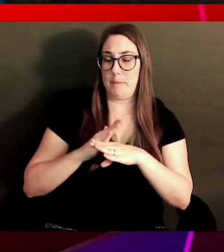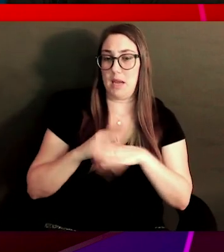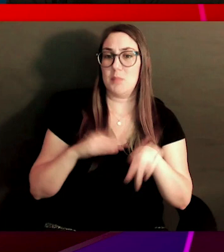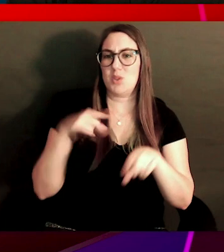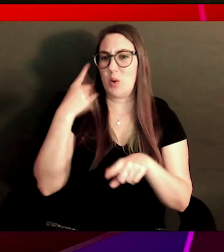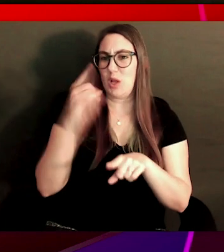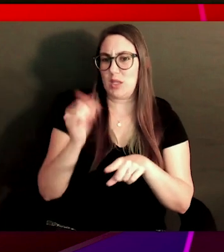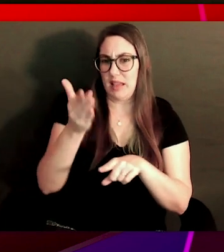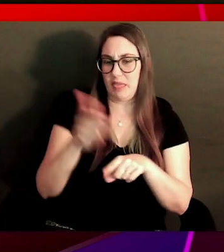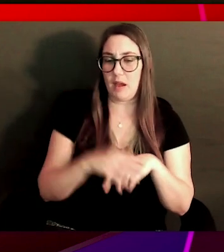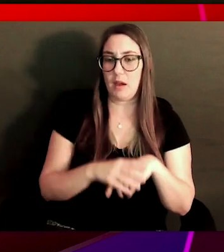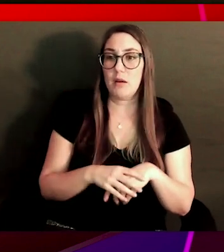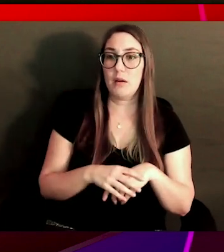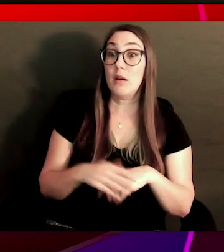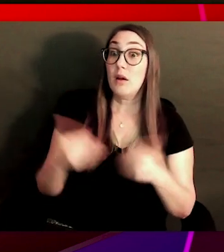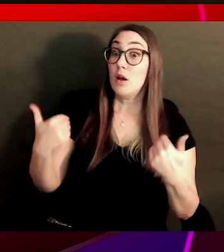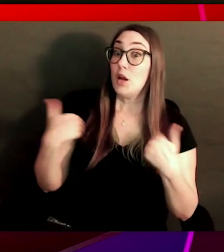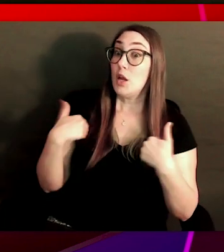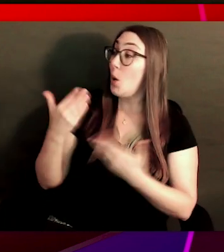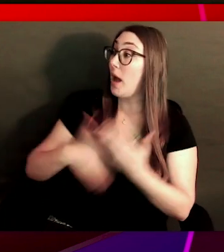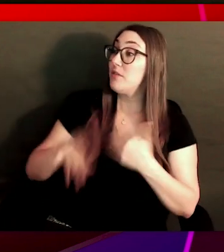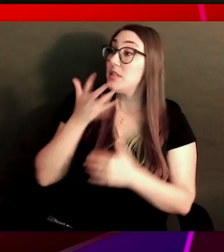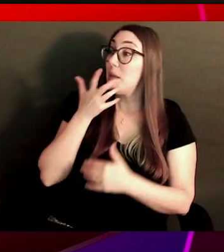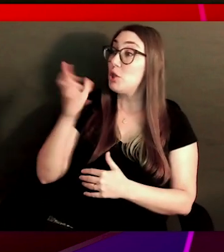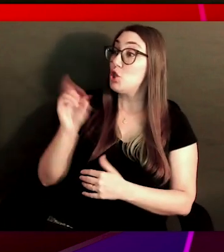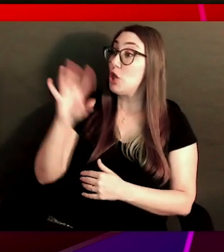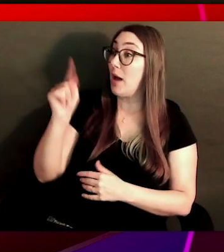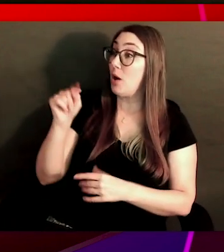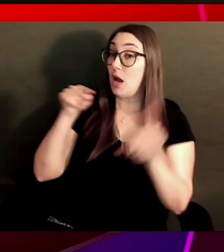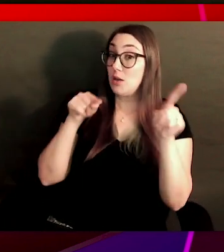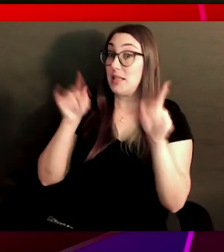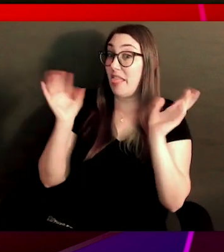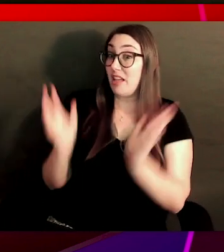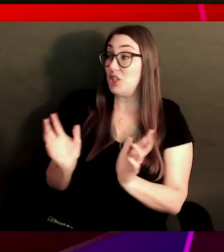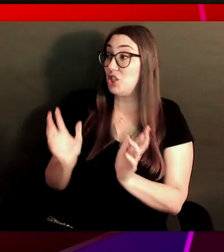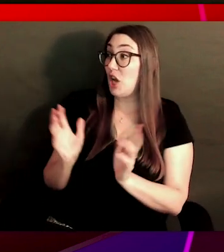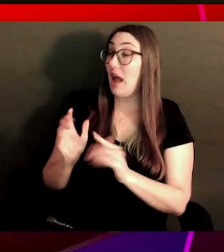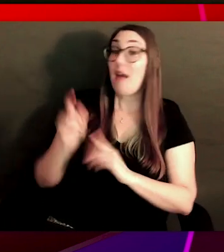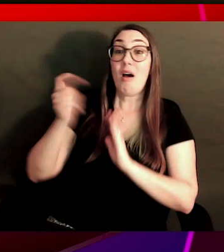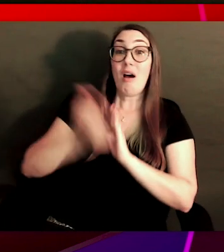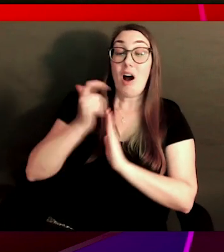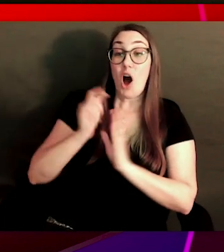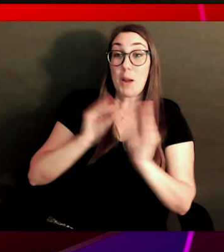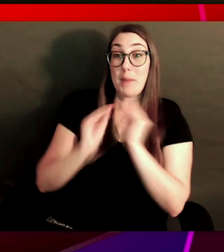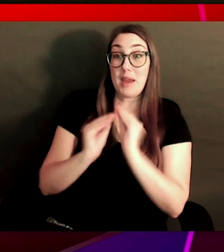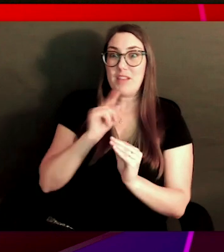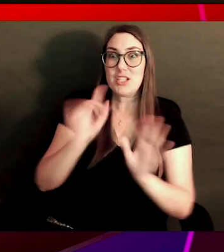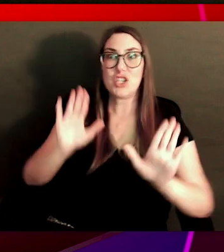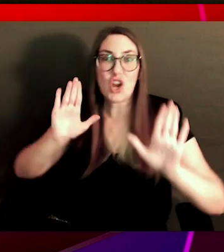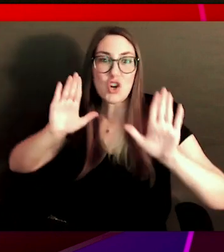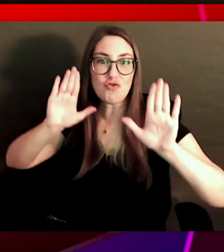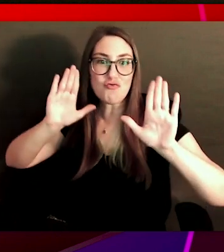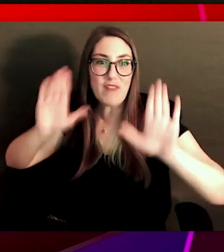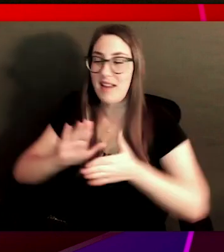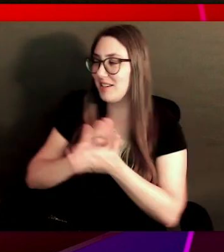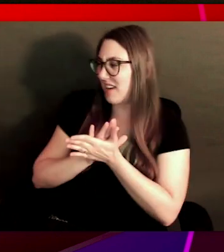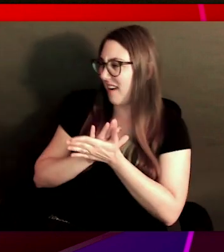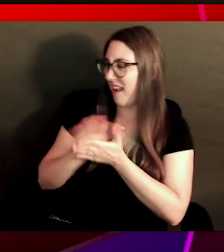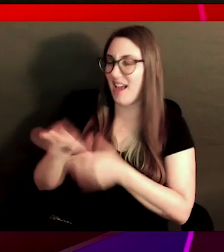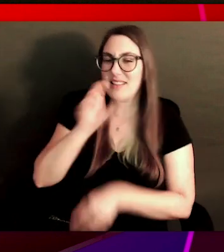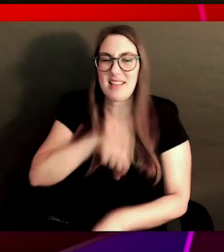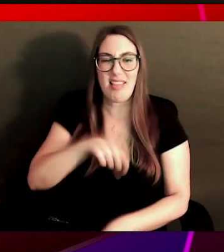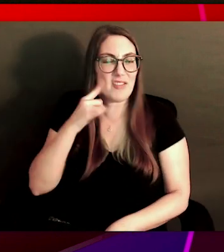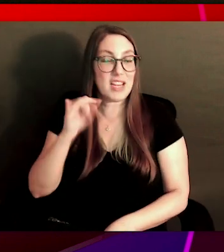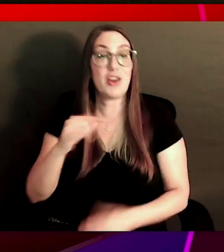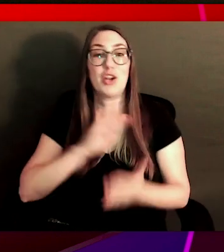getting some shout-outs in chat. Automated fixes are great. Nice. So. Glad to hear. And you're going to like the next part of it,